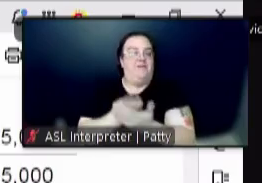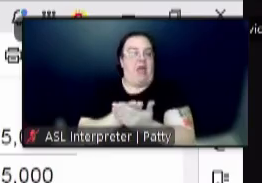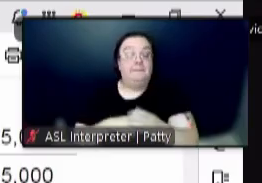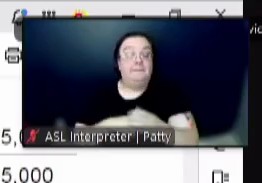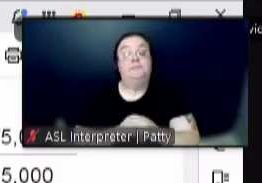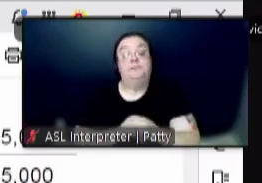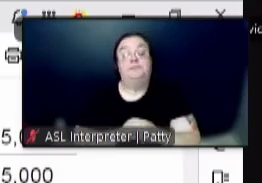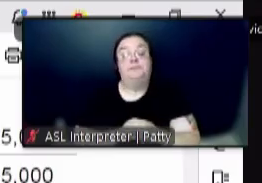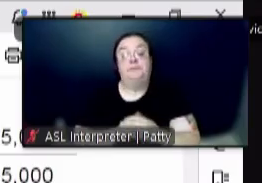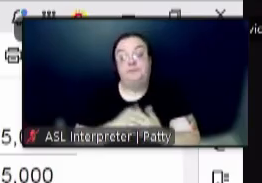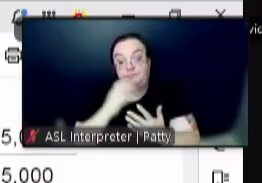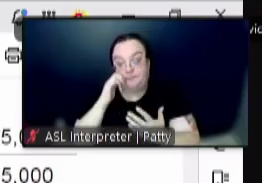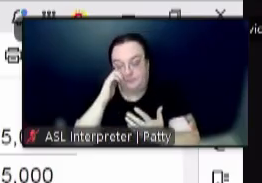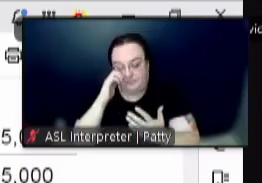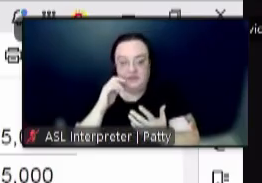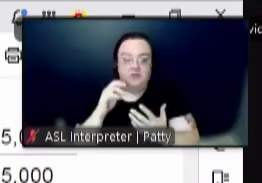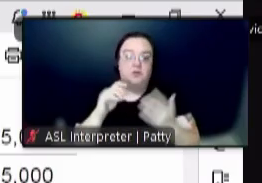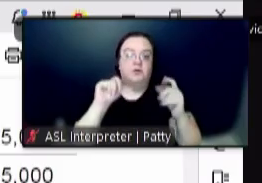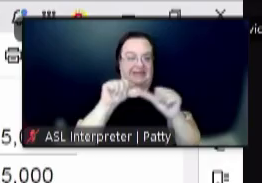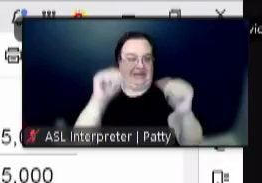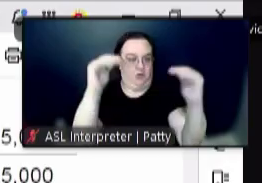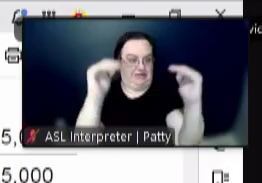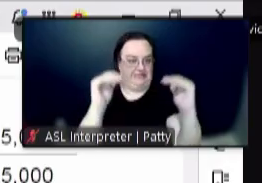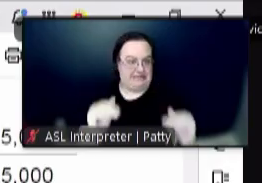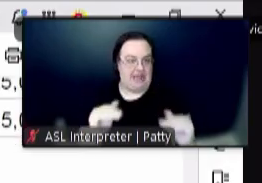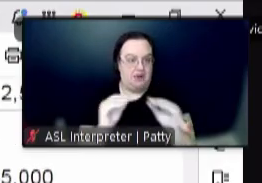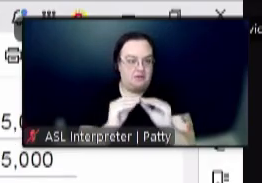So if we continue to go down,